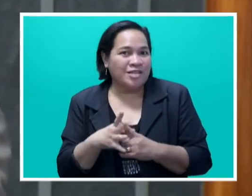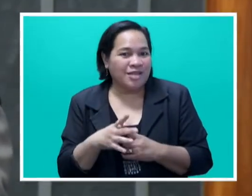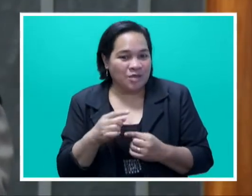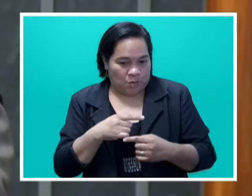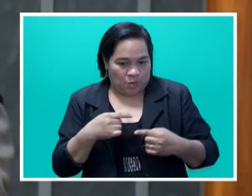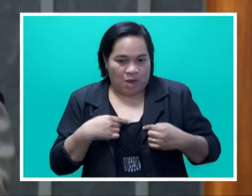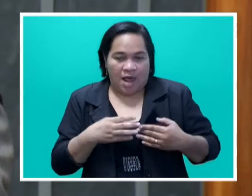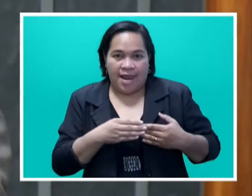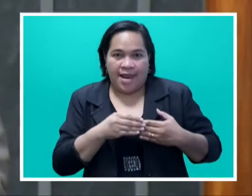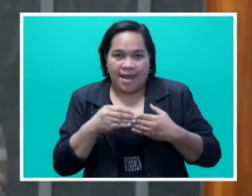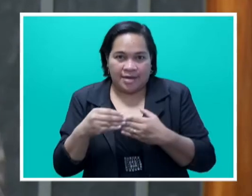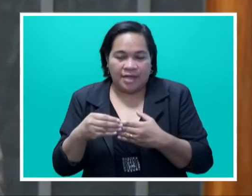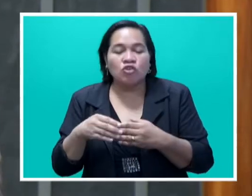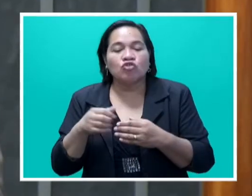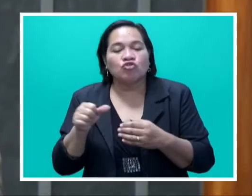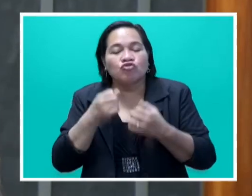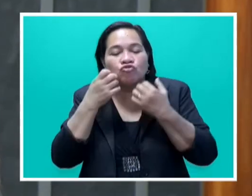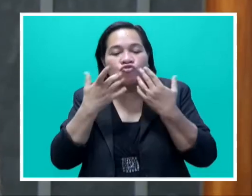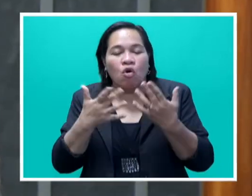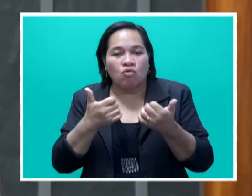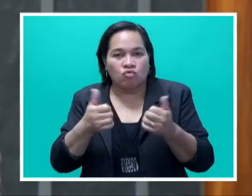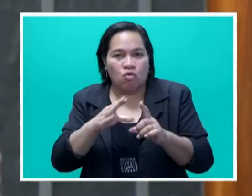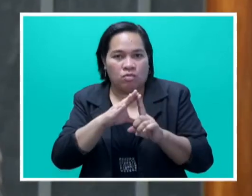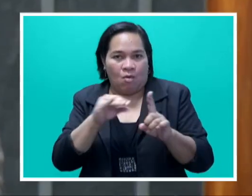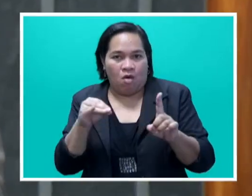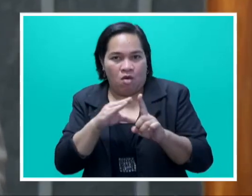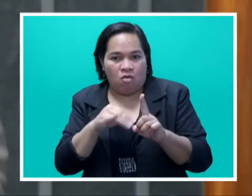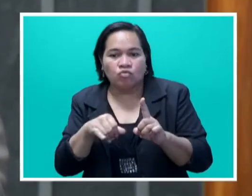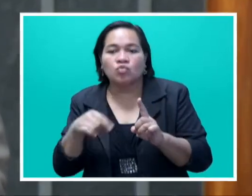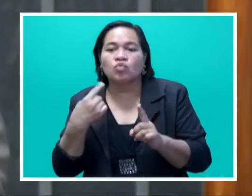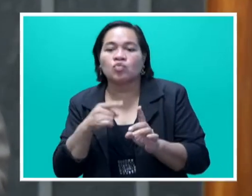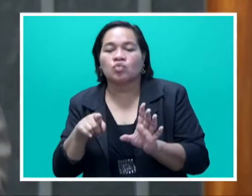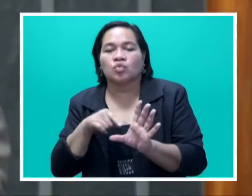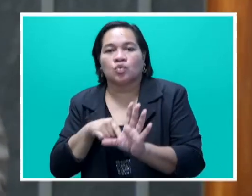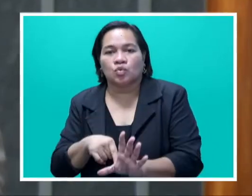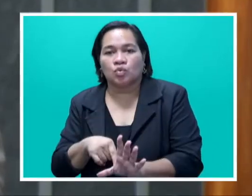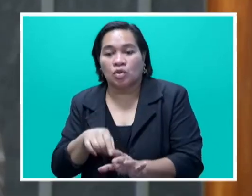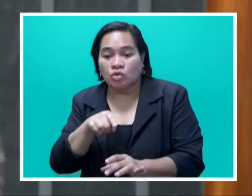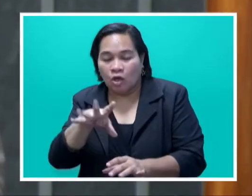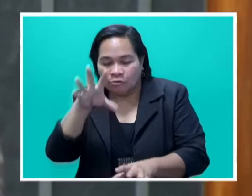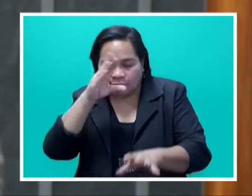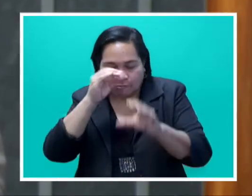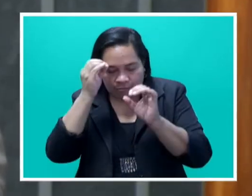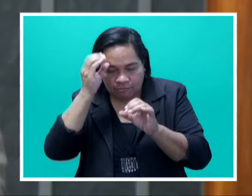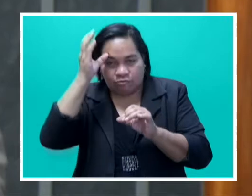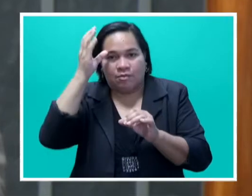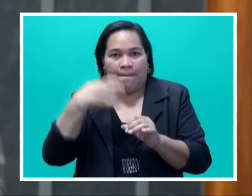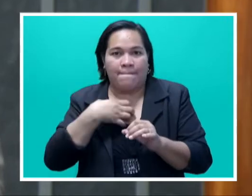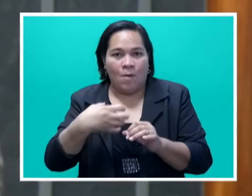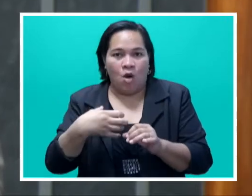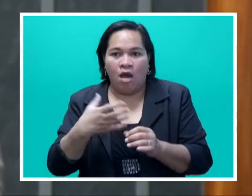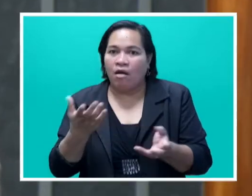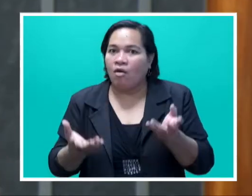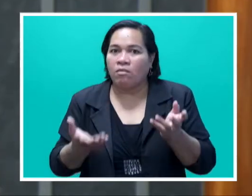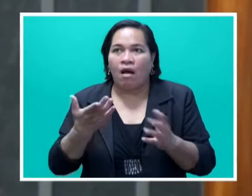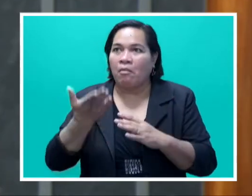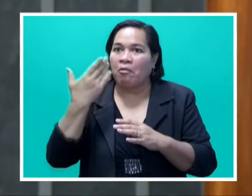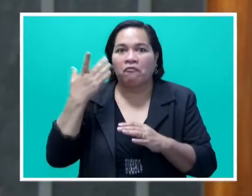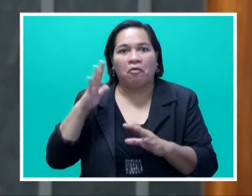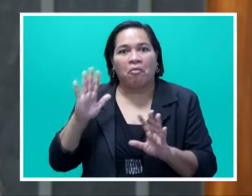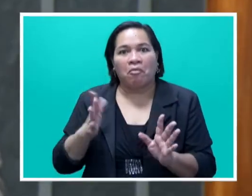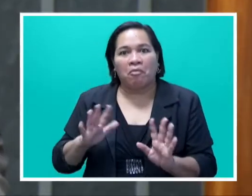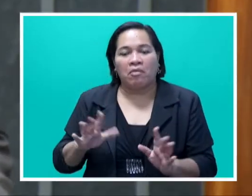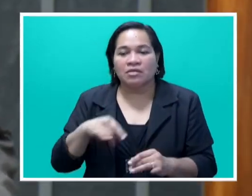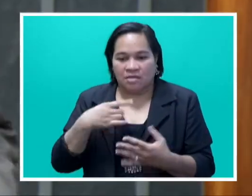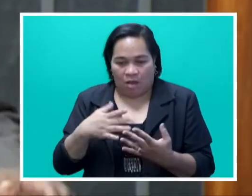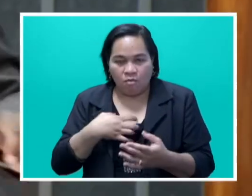display this as a role model for our youth. Our youth are better educated than ever before, with greater access